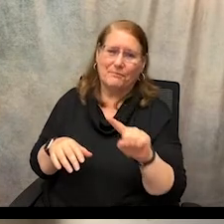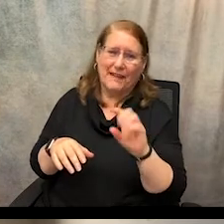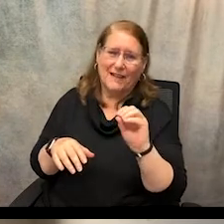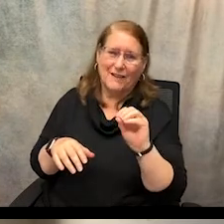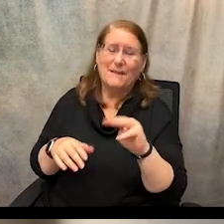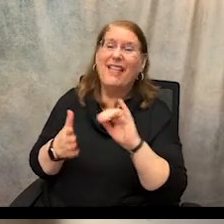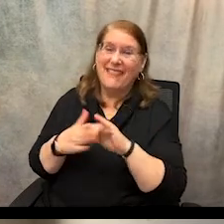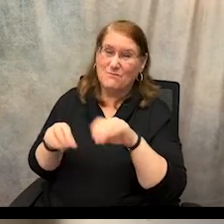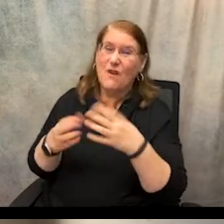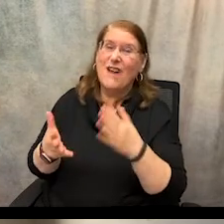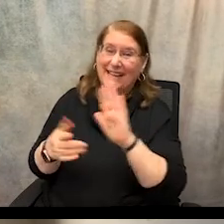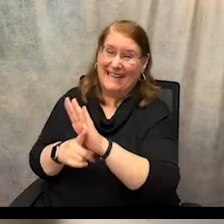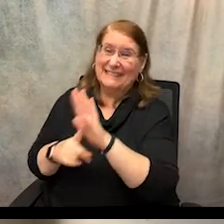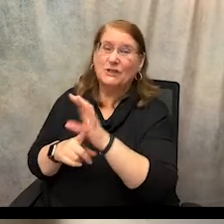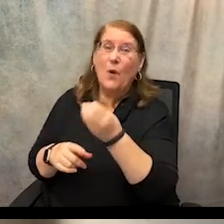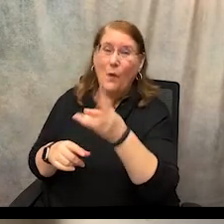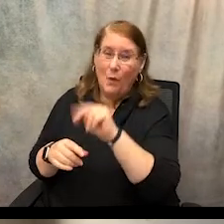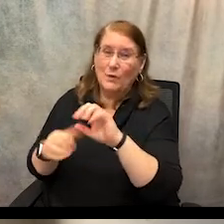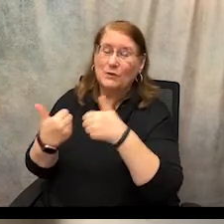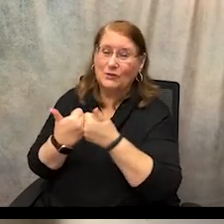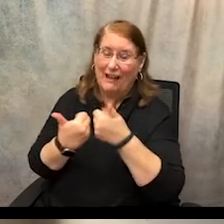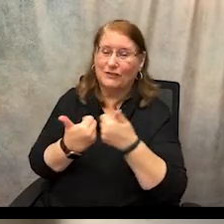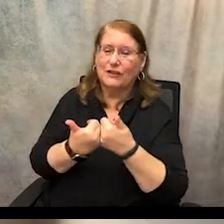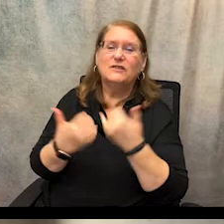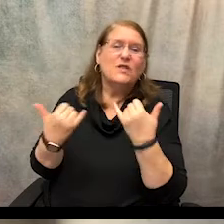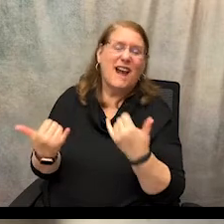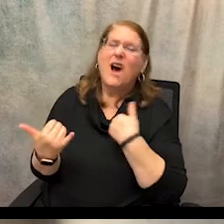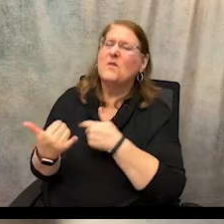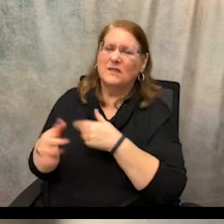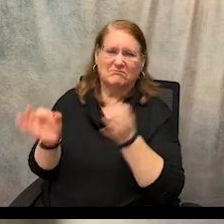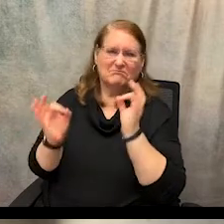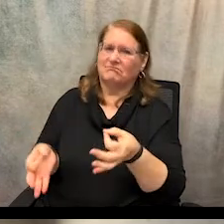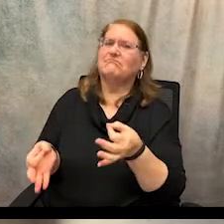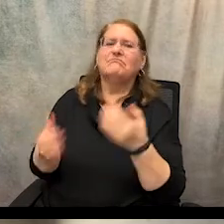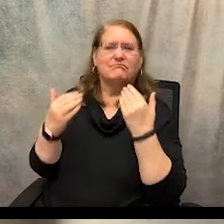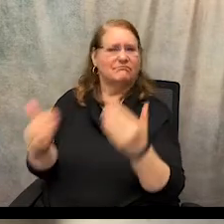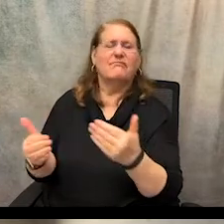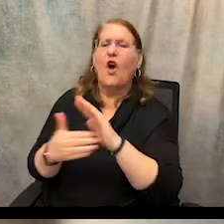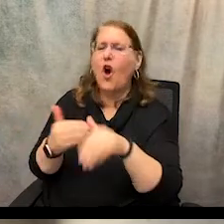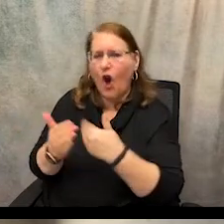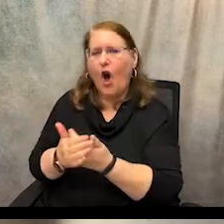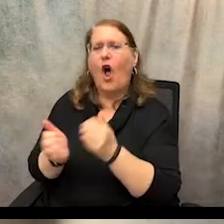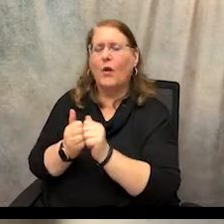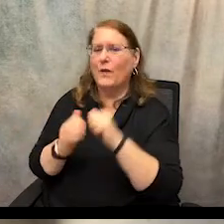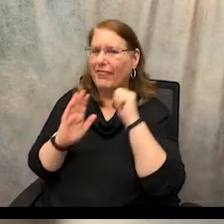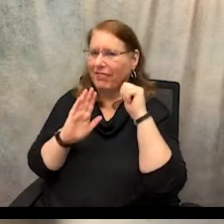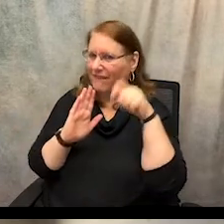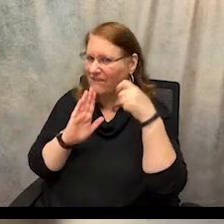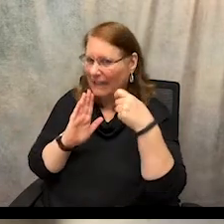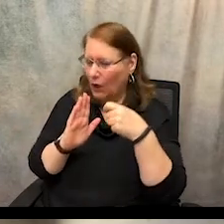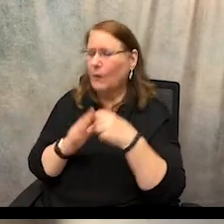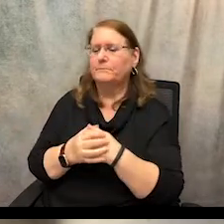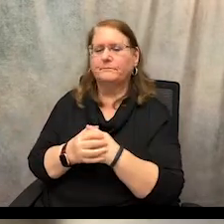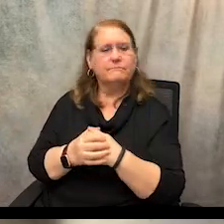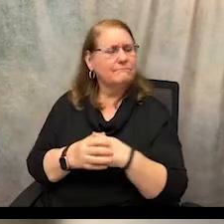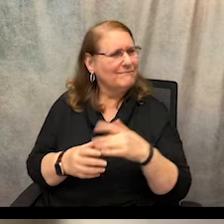but now we're pretty much committed to doing these all with video. I felt like you